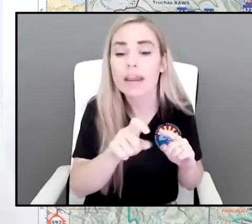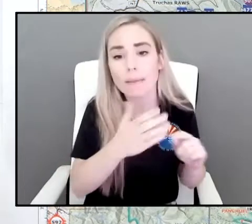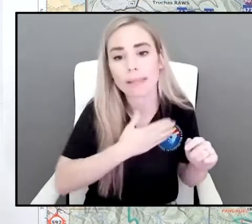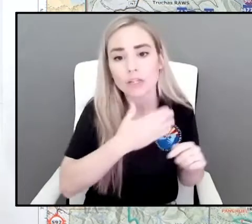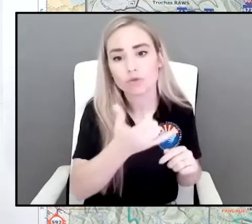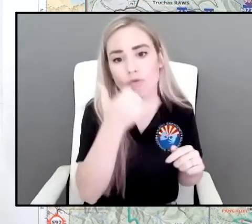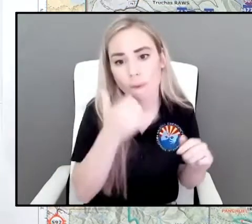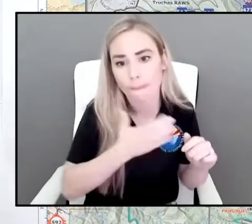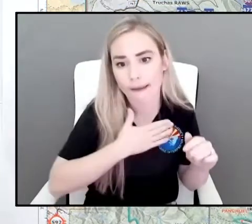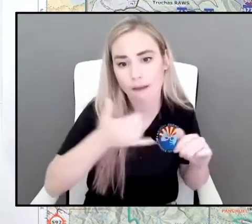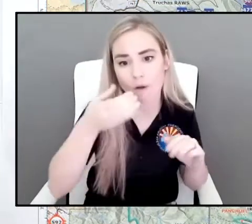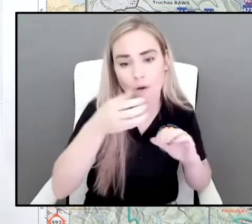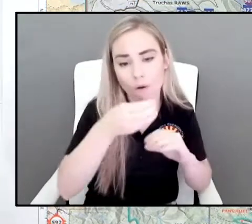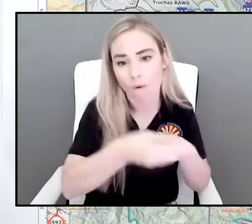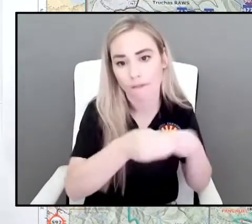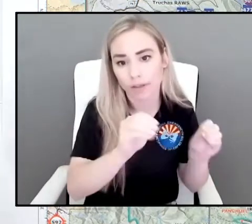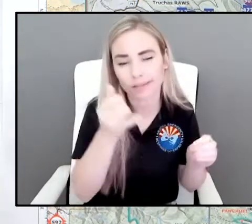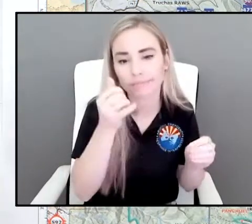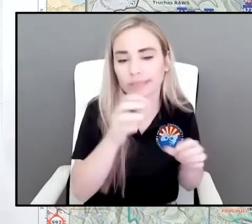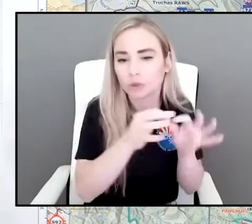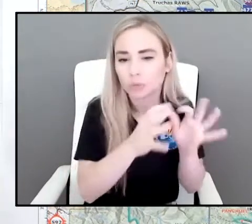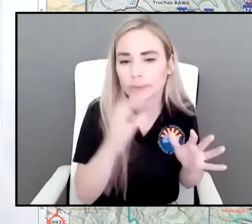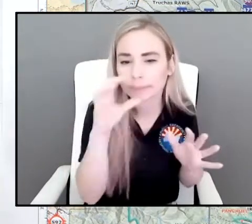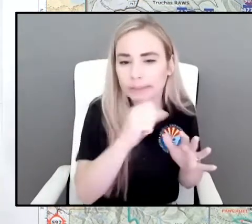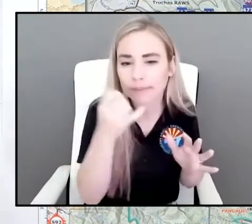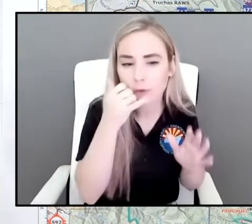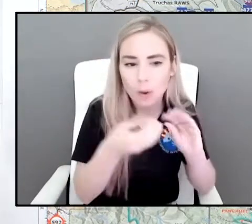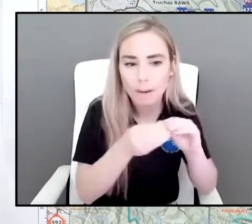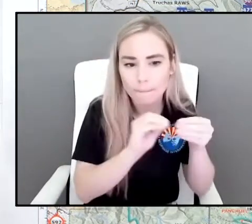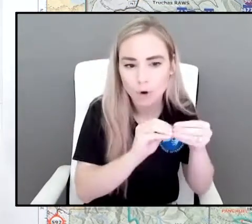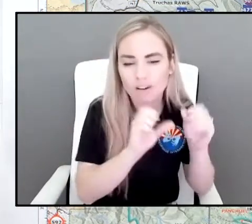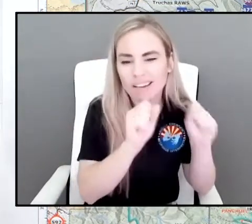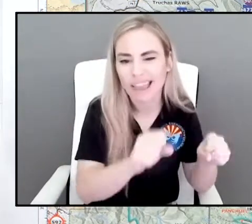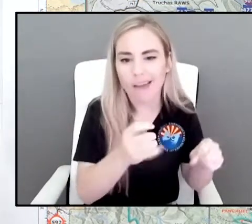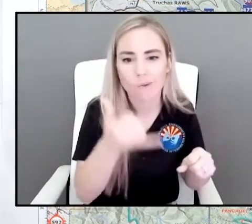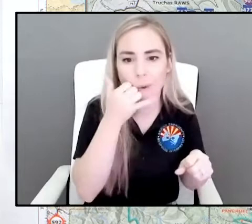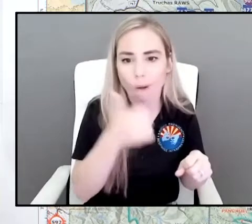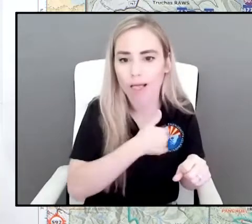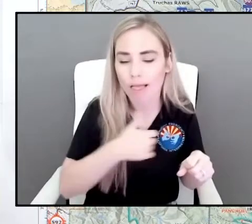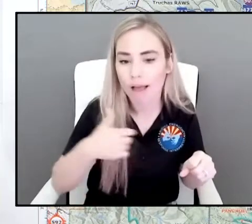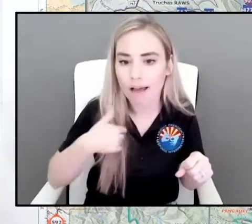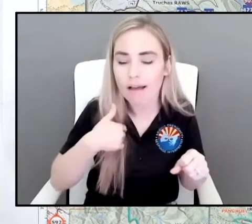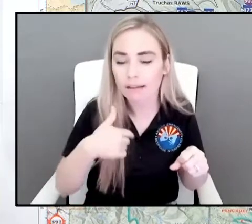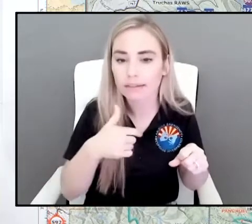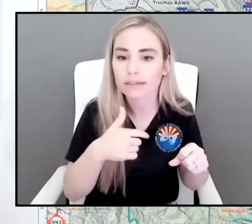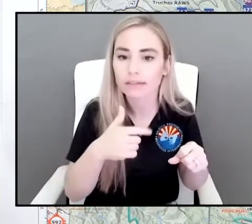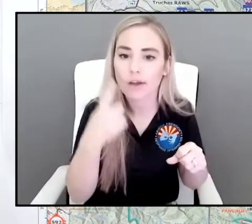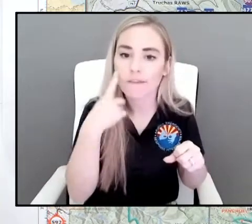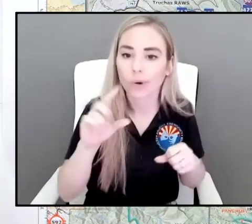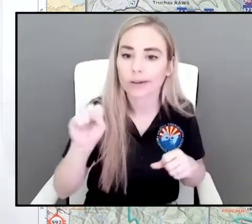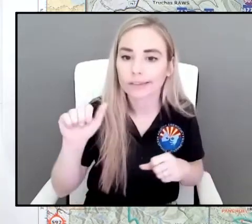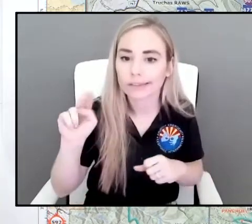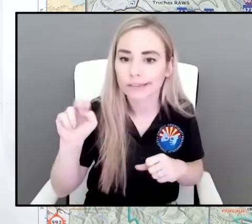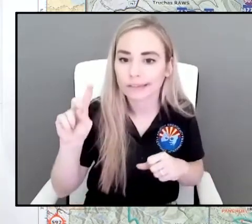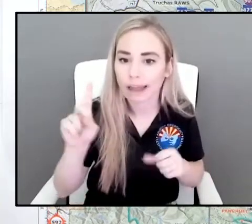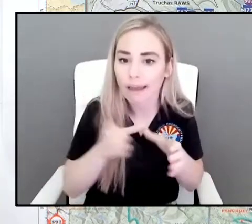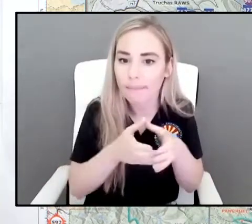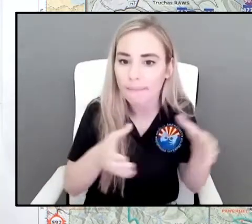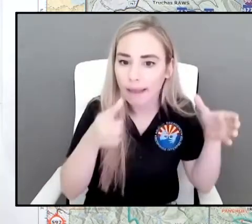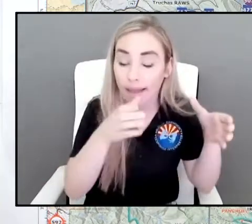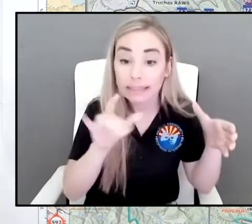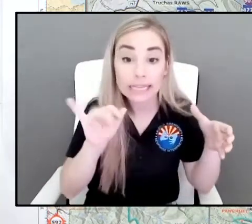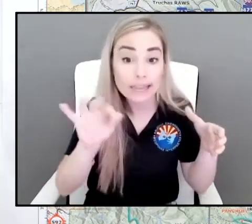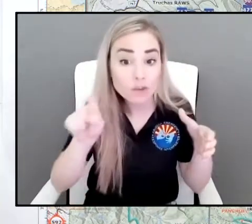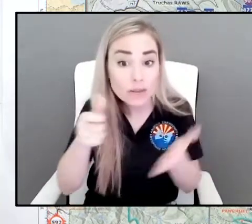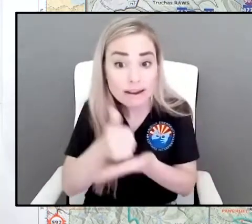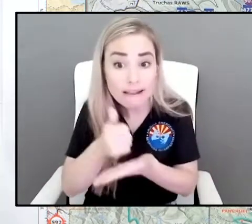505-425-6190, and we'll make arrangements to get those out to you. Also, if you need any assistance in filling out any of the forms, go in and